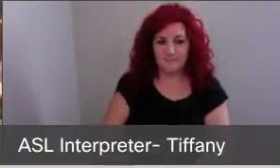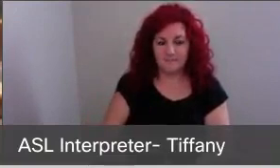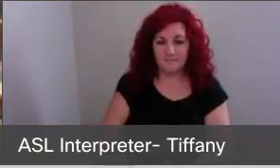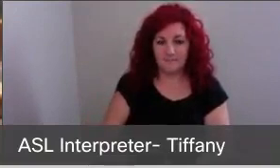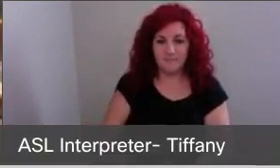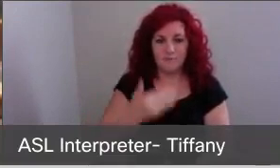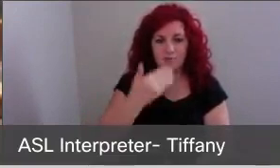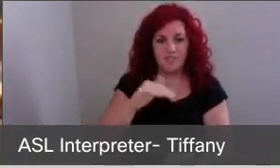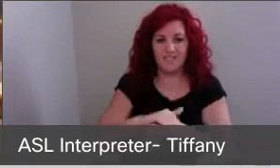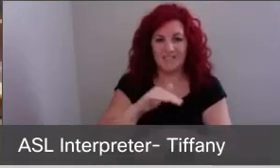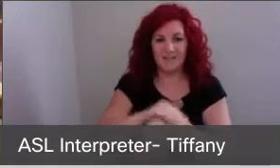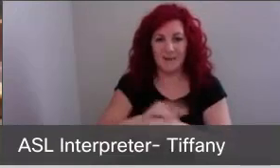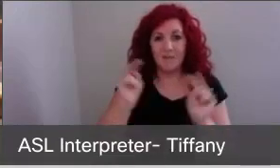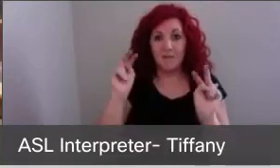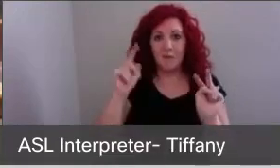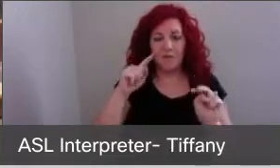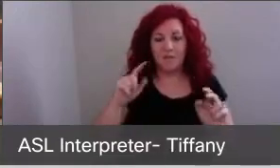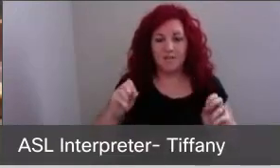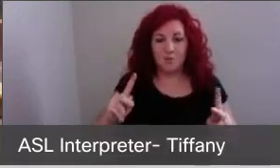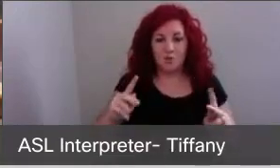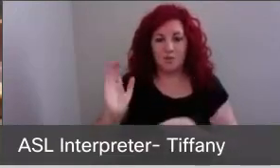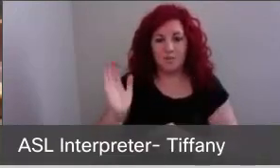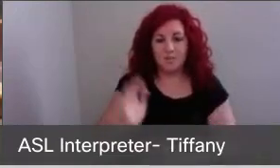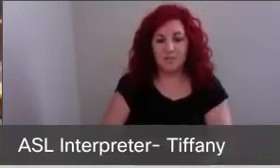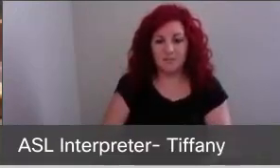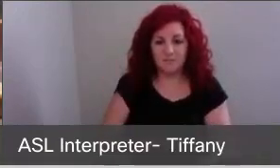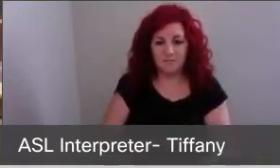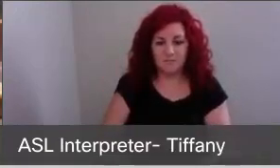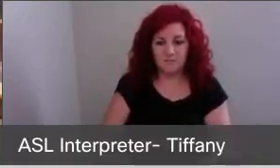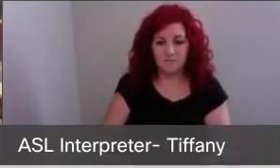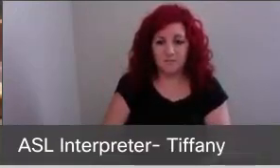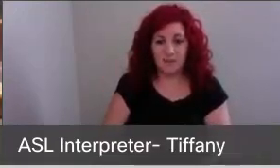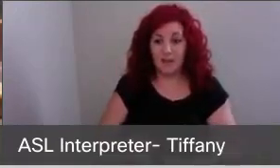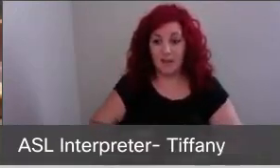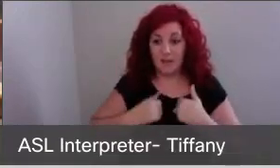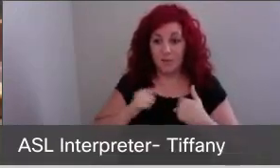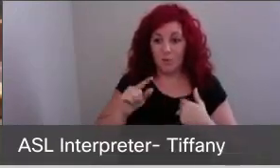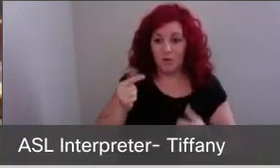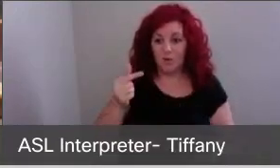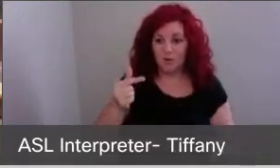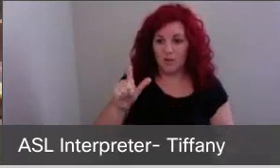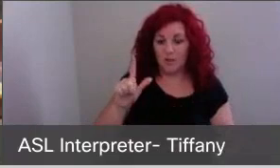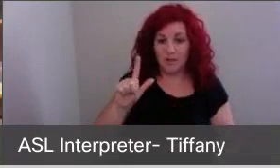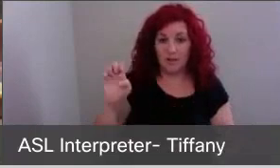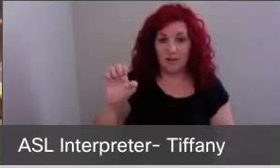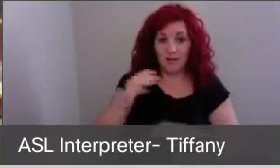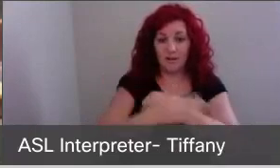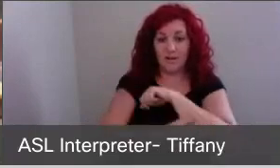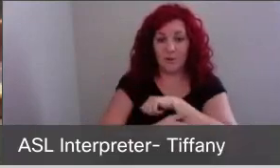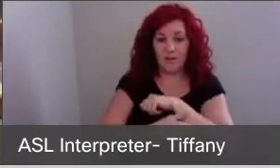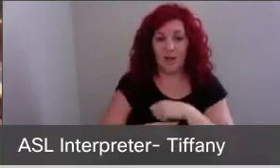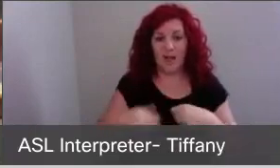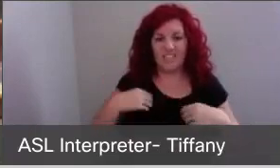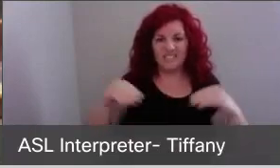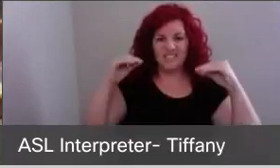Good evening. I look forward to this opportunity to speak. I live up in Greenlee County, and I'm a school teacher